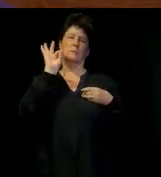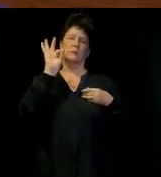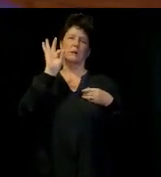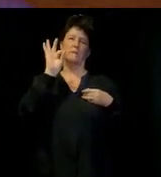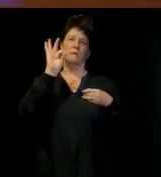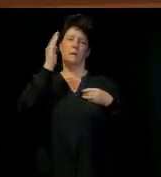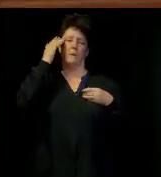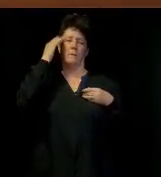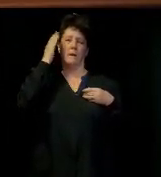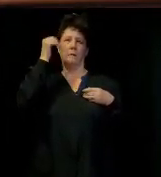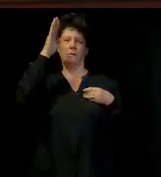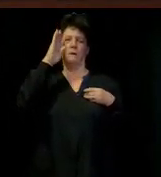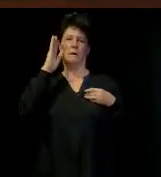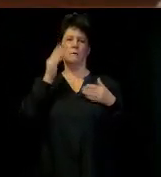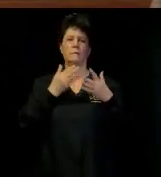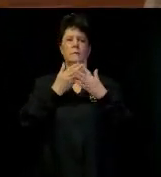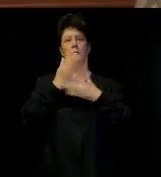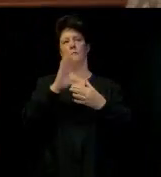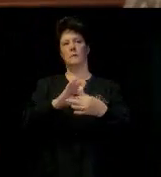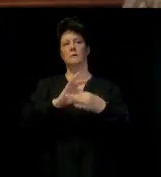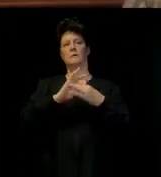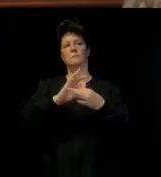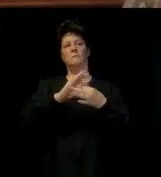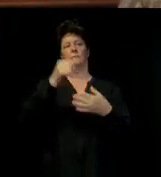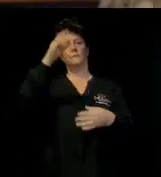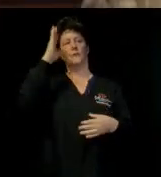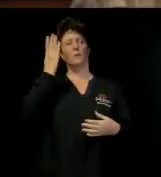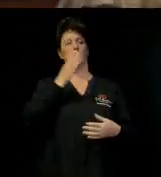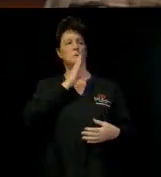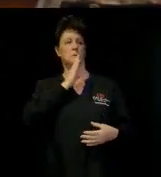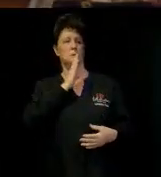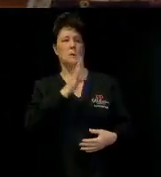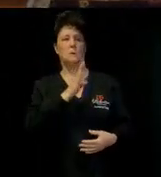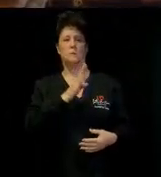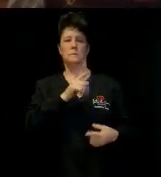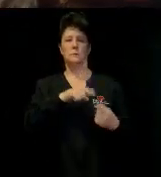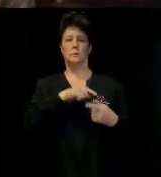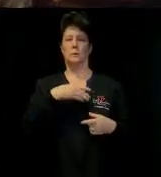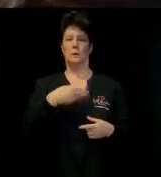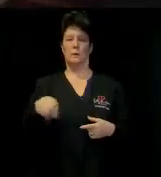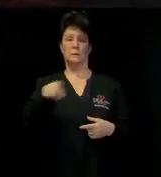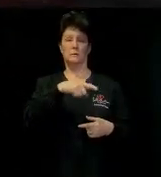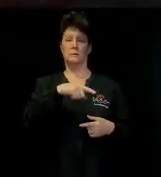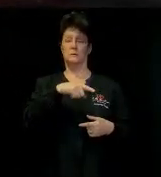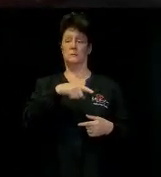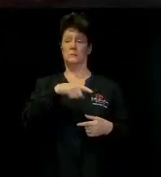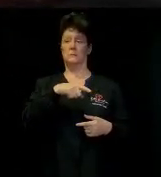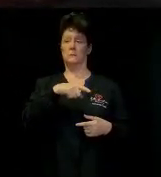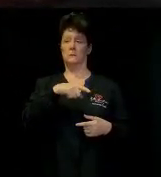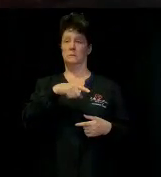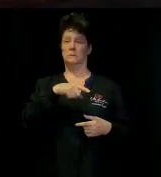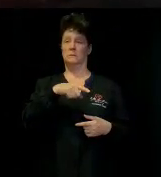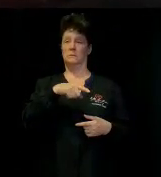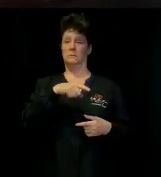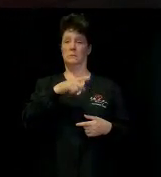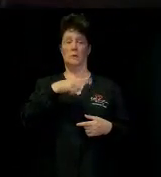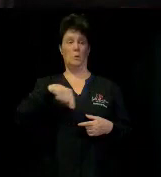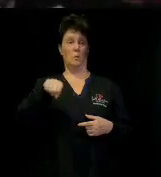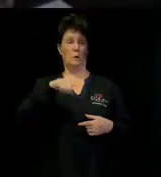Through relationship. Because God wants to speak to you and I on a personal level. You know, you're important to